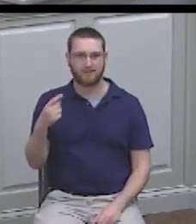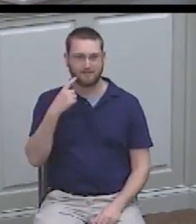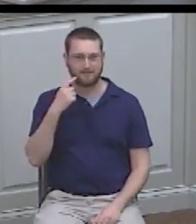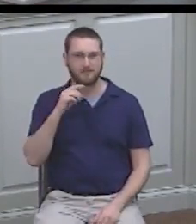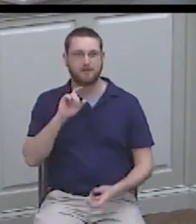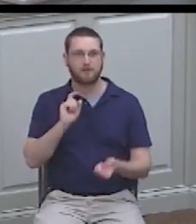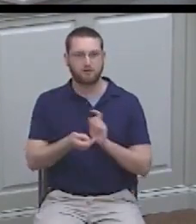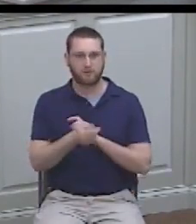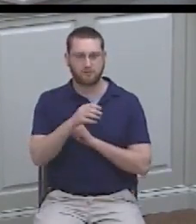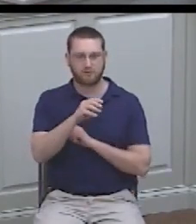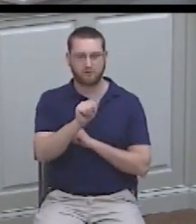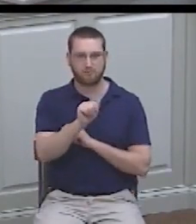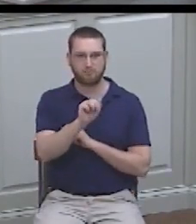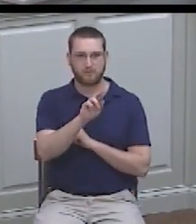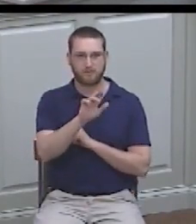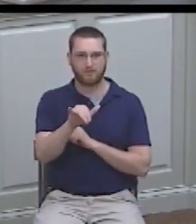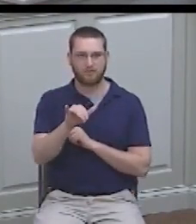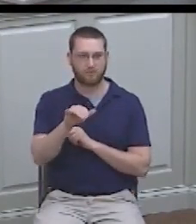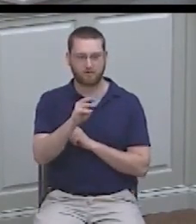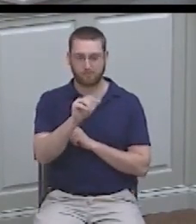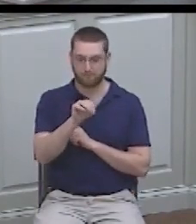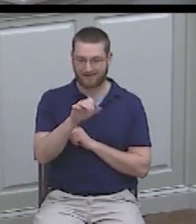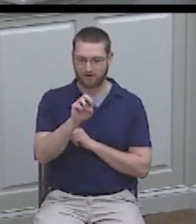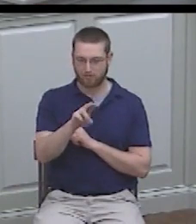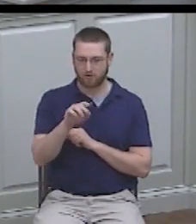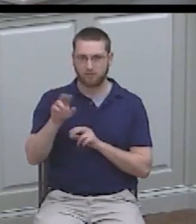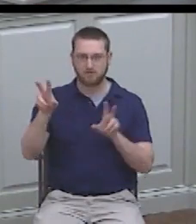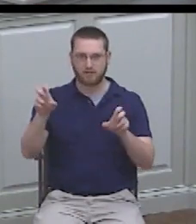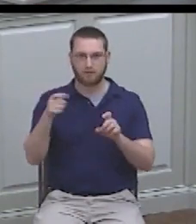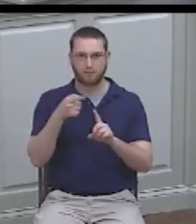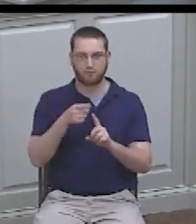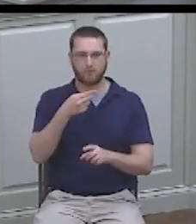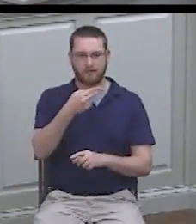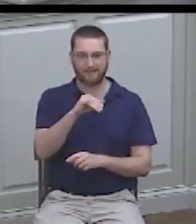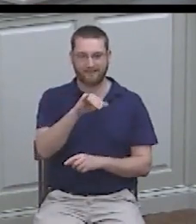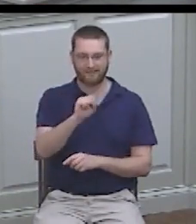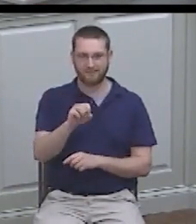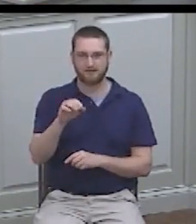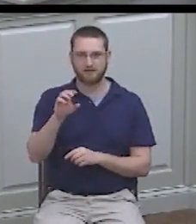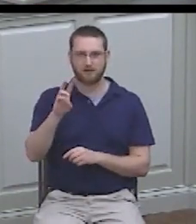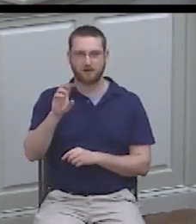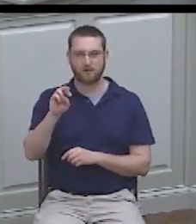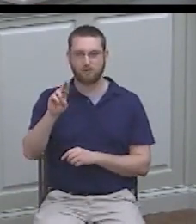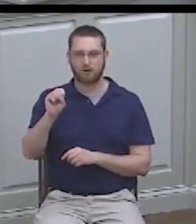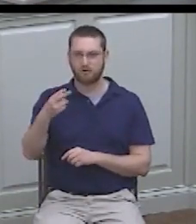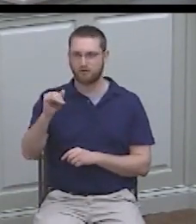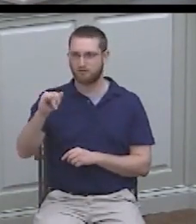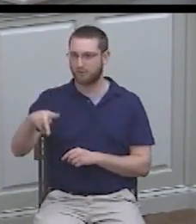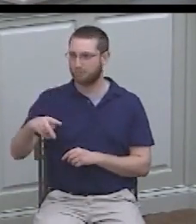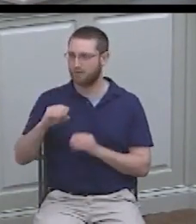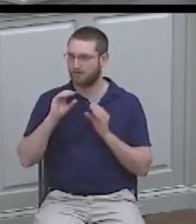mayor's title to his worship, but it's all right. I think that may have died for lack of a second, Mayor.